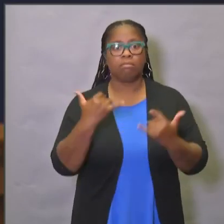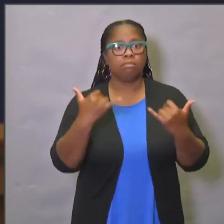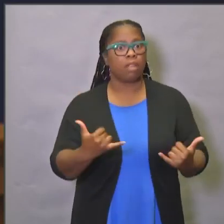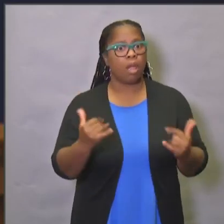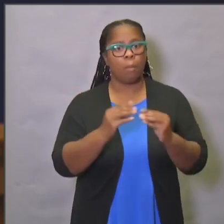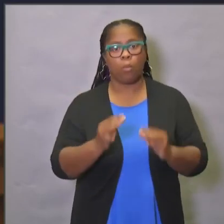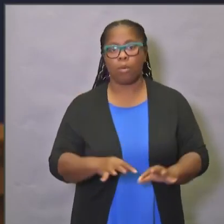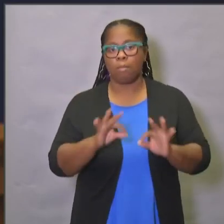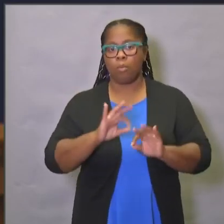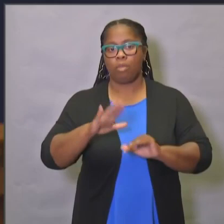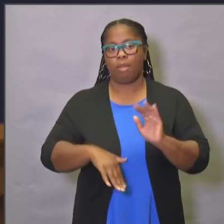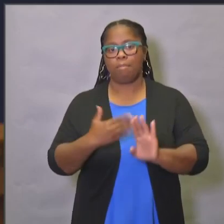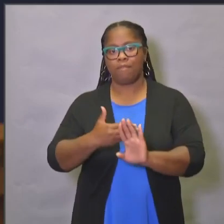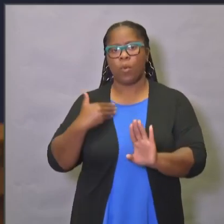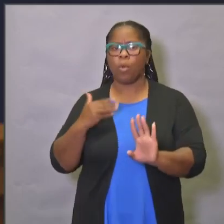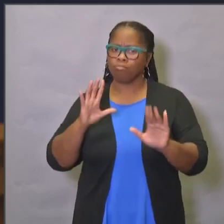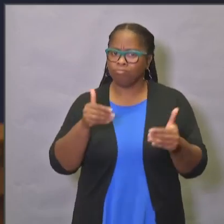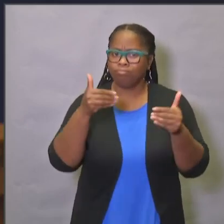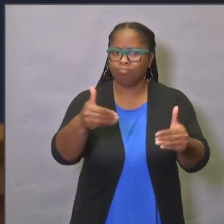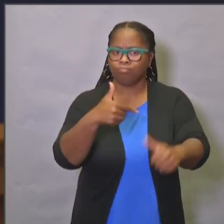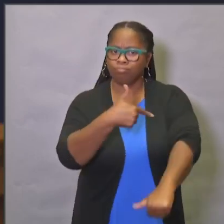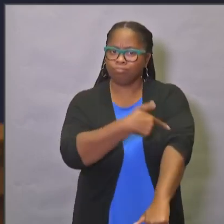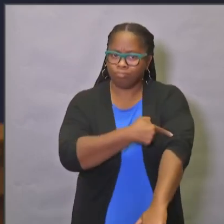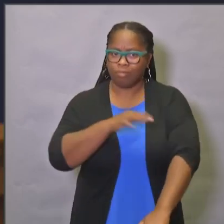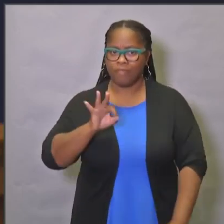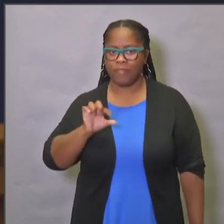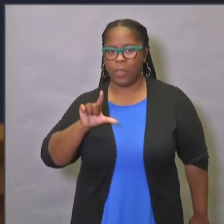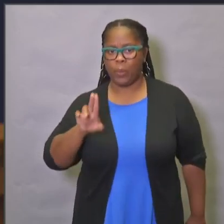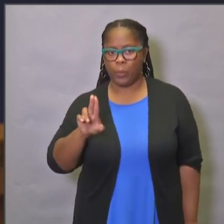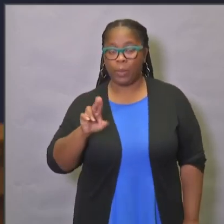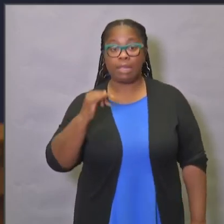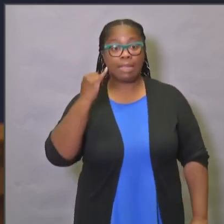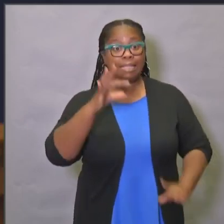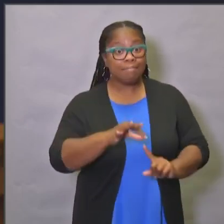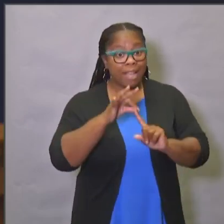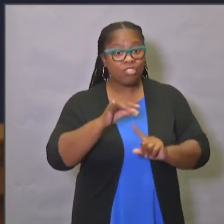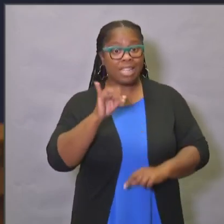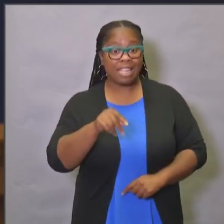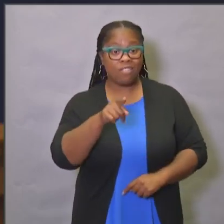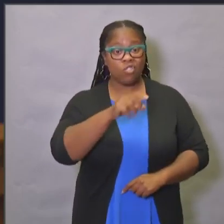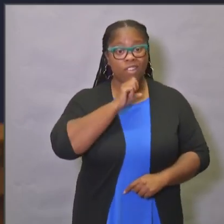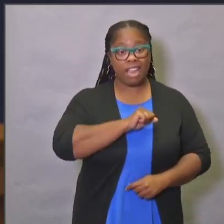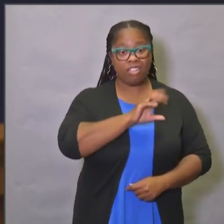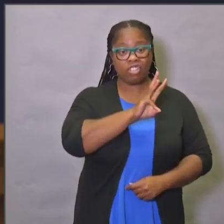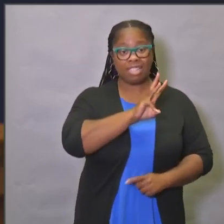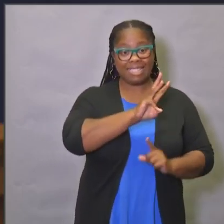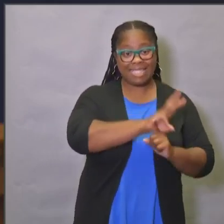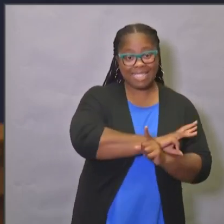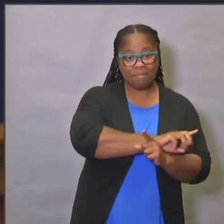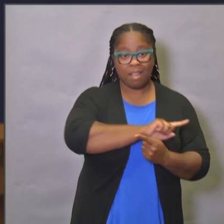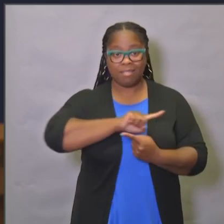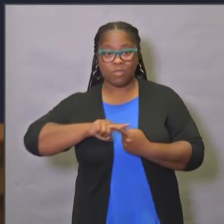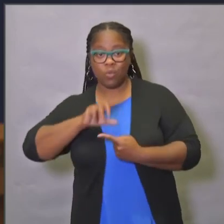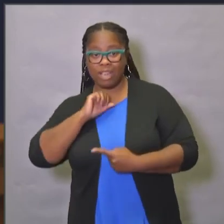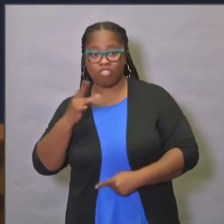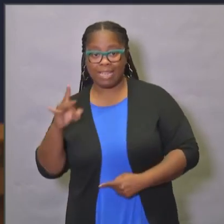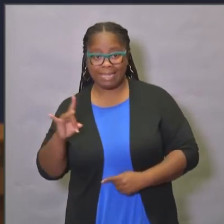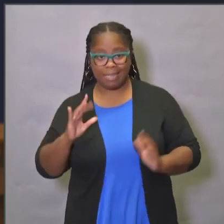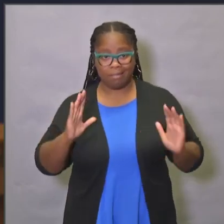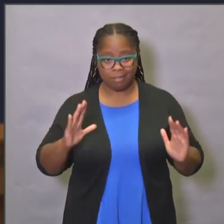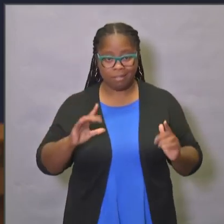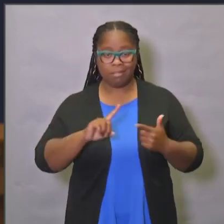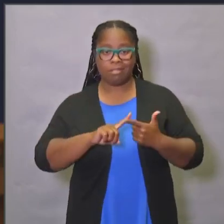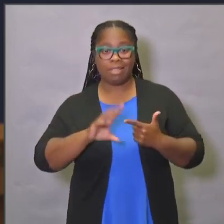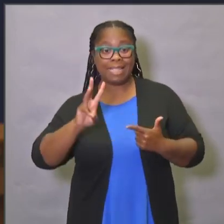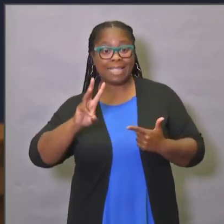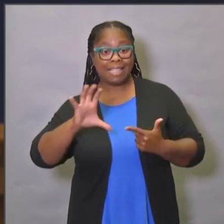flu vaccine. It is especially critical to get a flu vaccine if you are between the age of 6 months to 18 years old, are